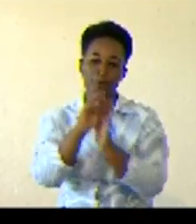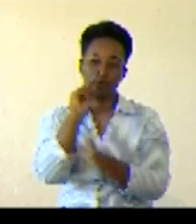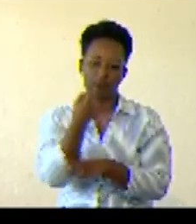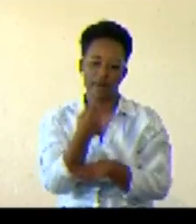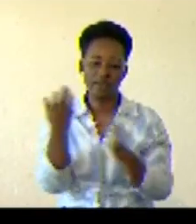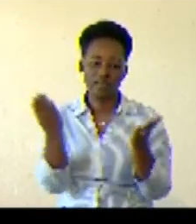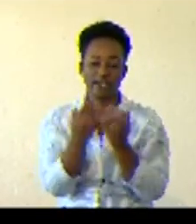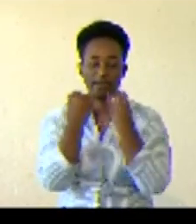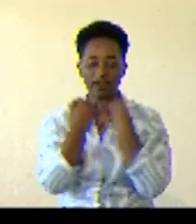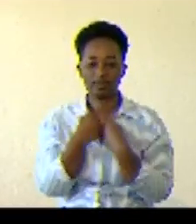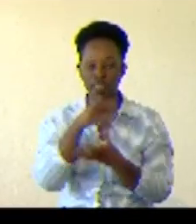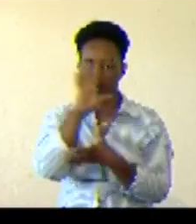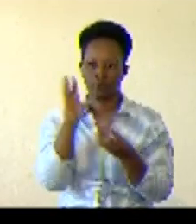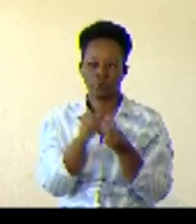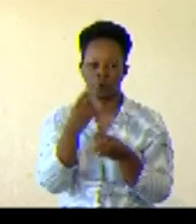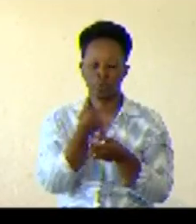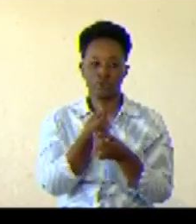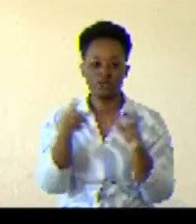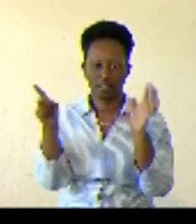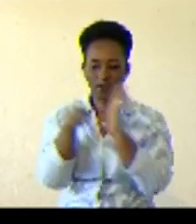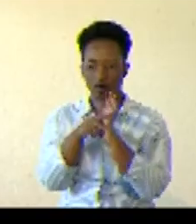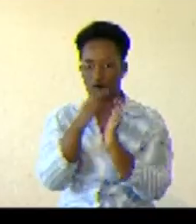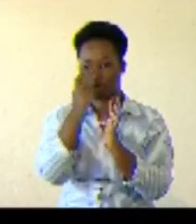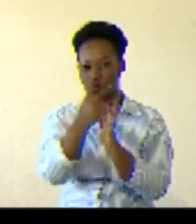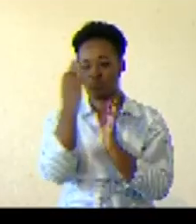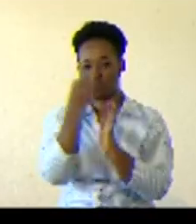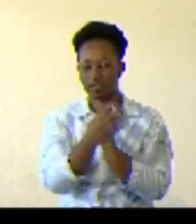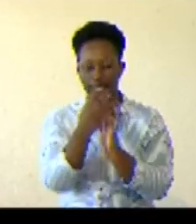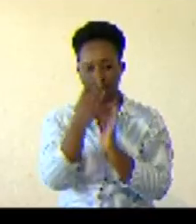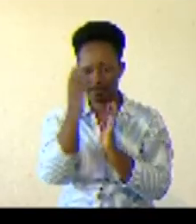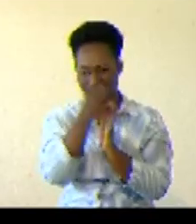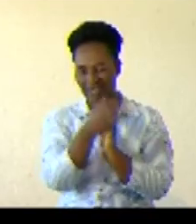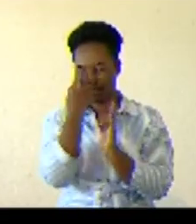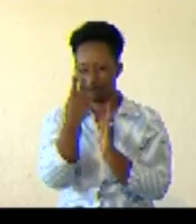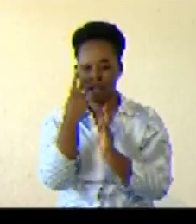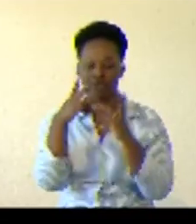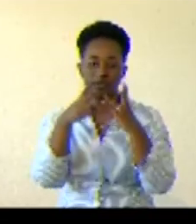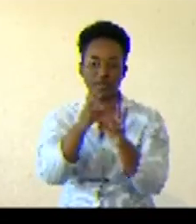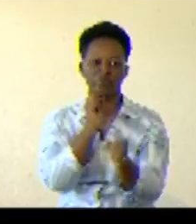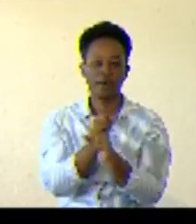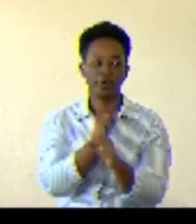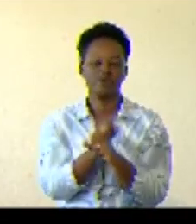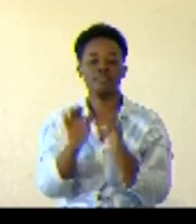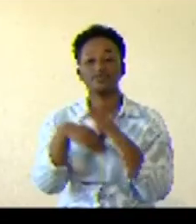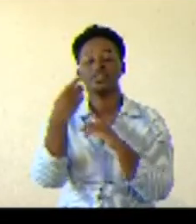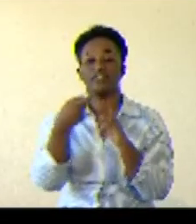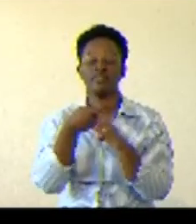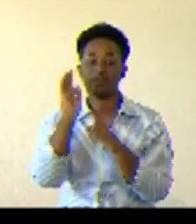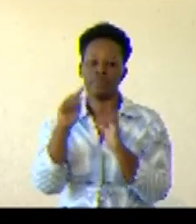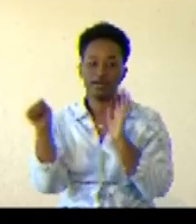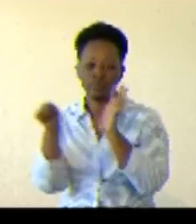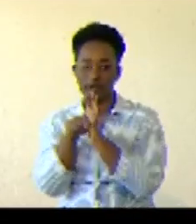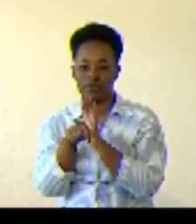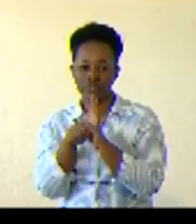they had told us that total cost is 2/3 of total revenue. You see how we have done it. Then from there, we